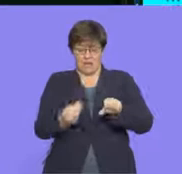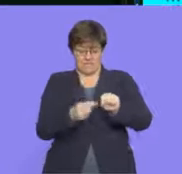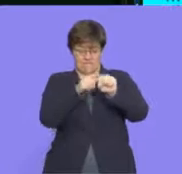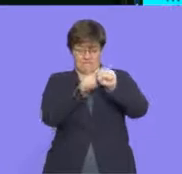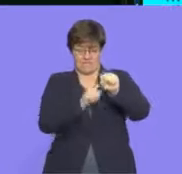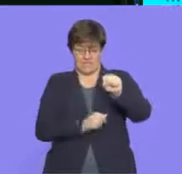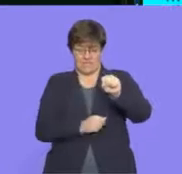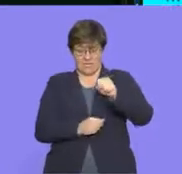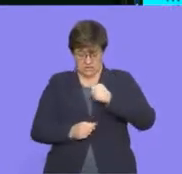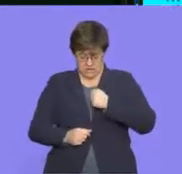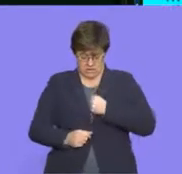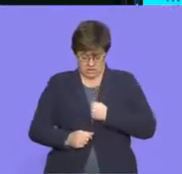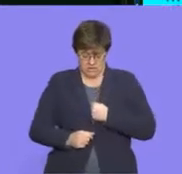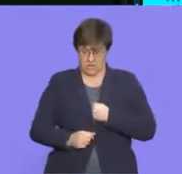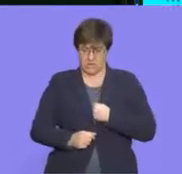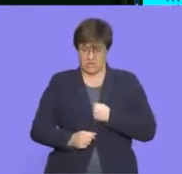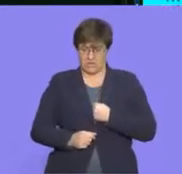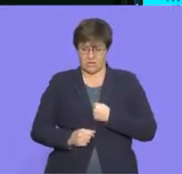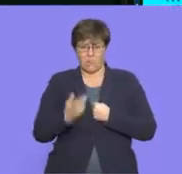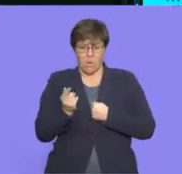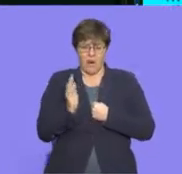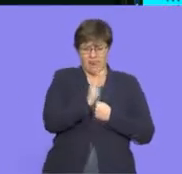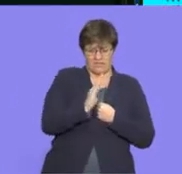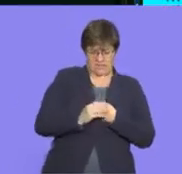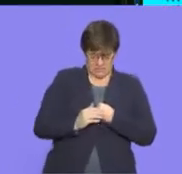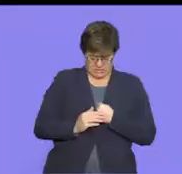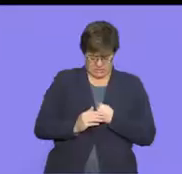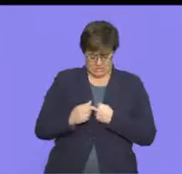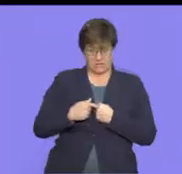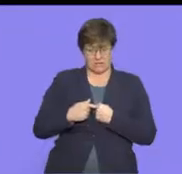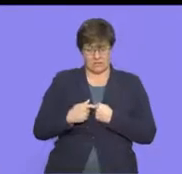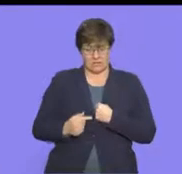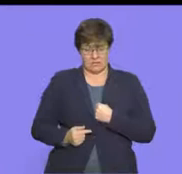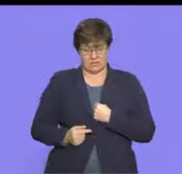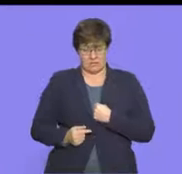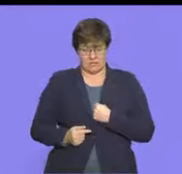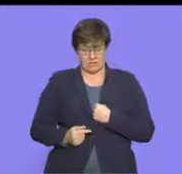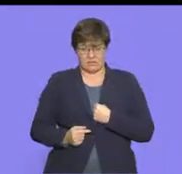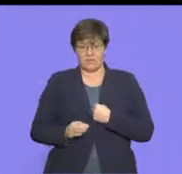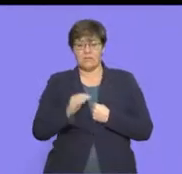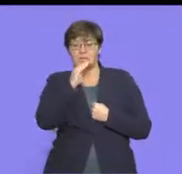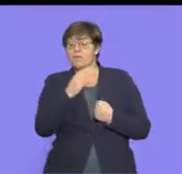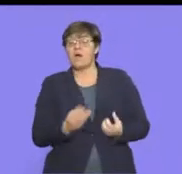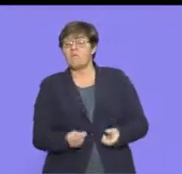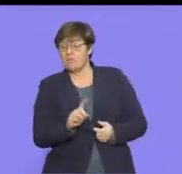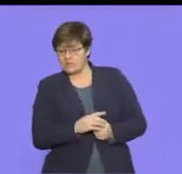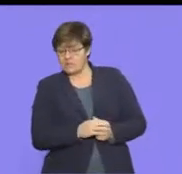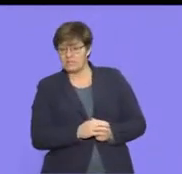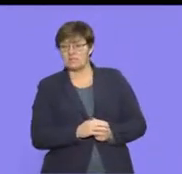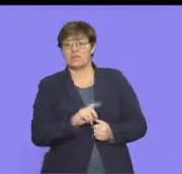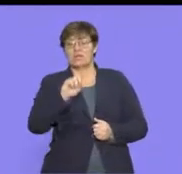and you're going to put it here on your chest slightly to the left-hand side. Now, what it is we have got